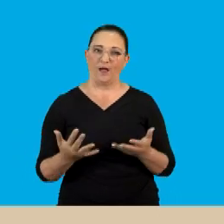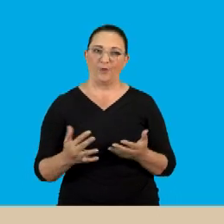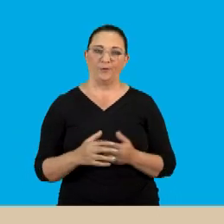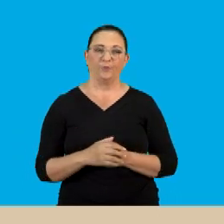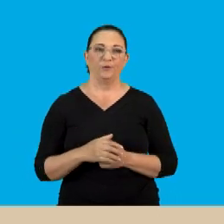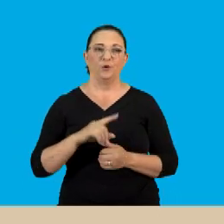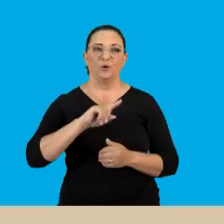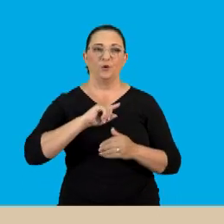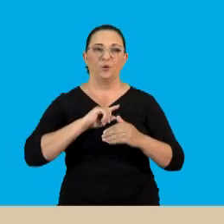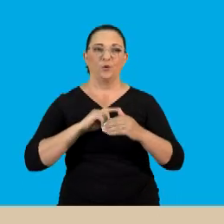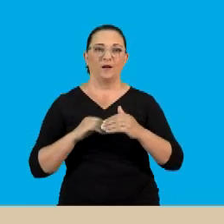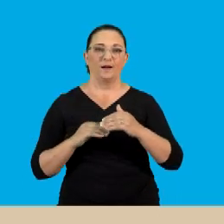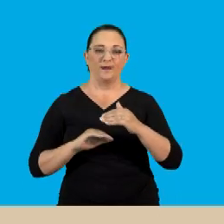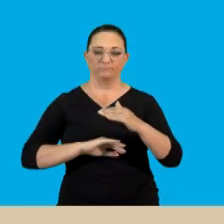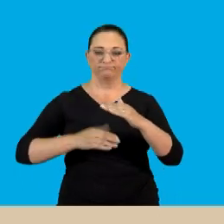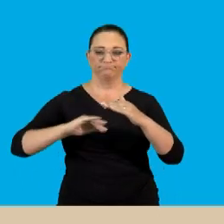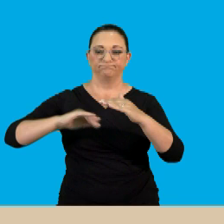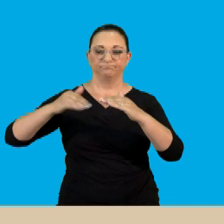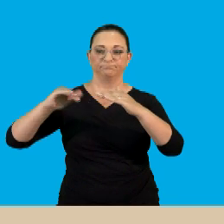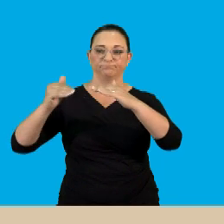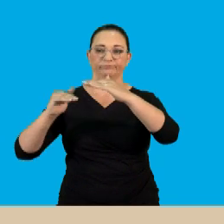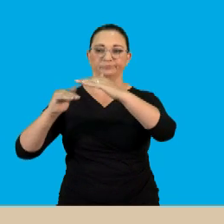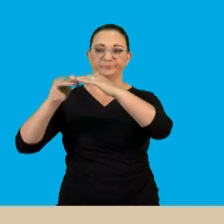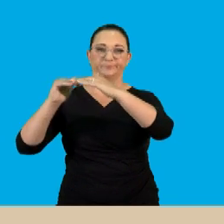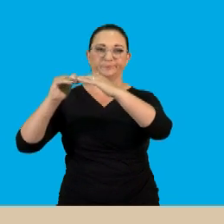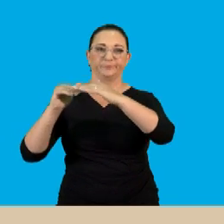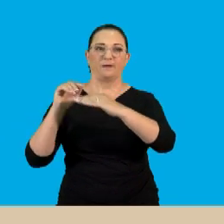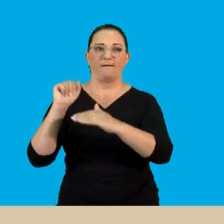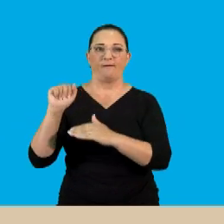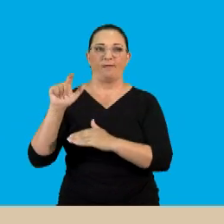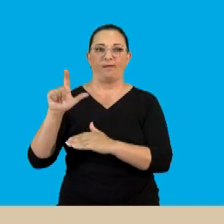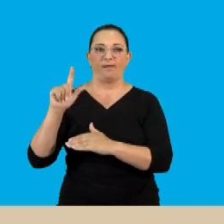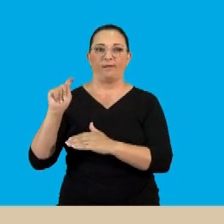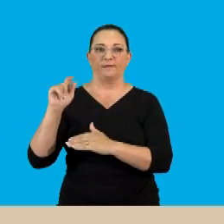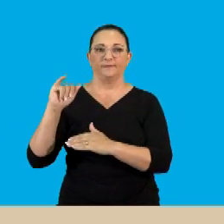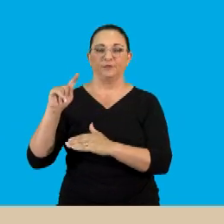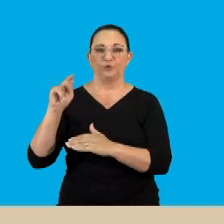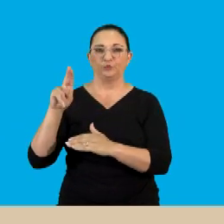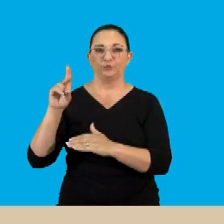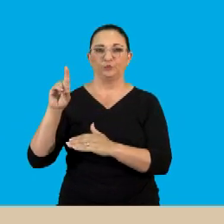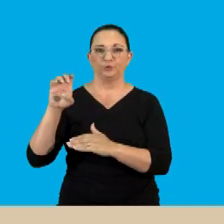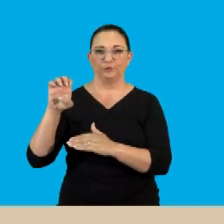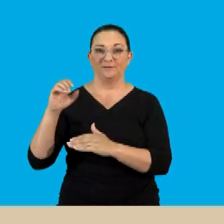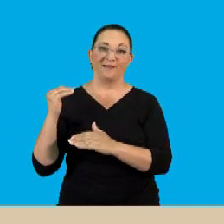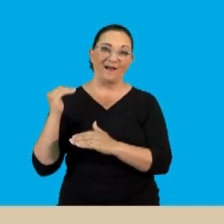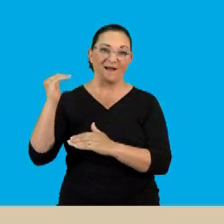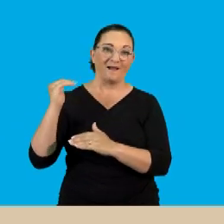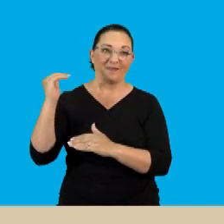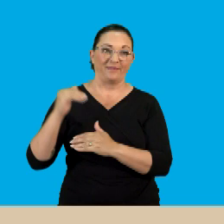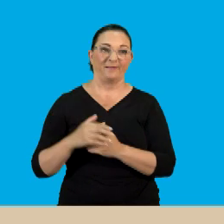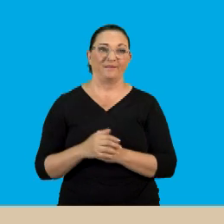low when there is higher altitude. Okay? The higher the altitude,